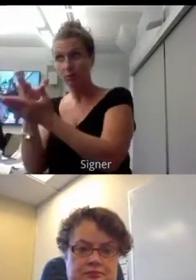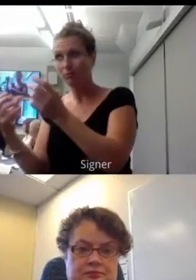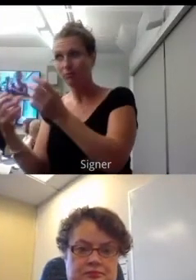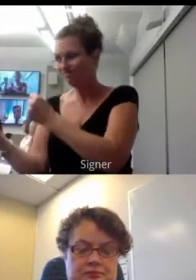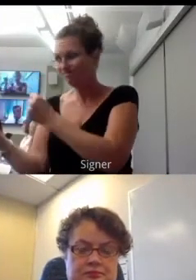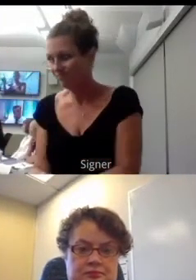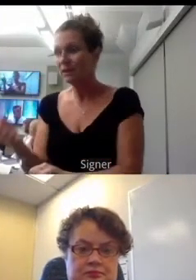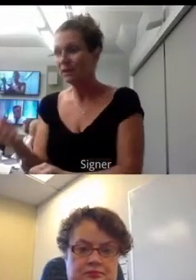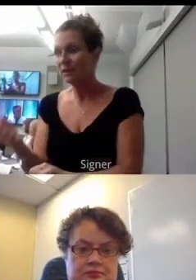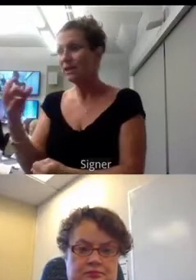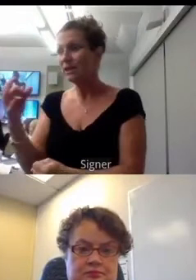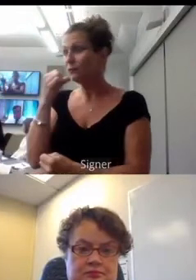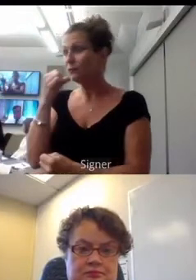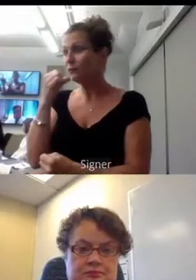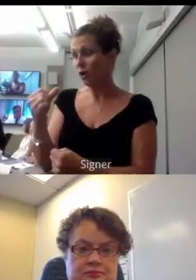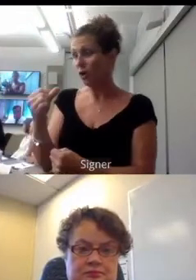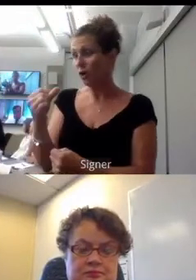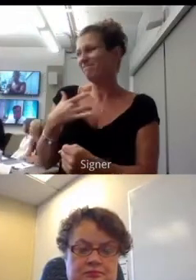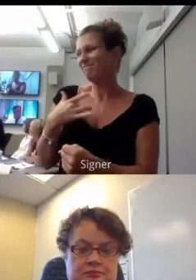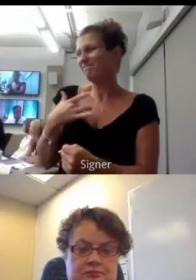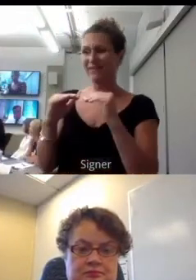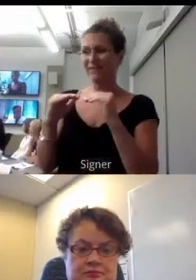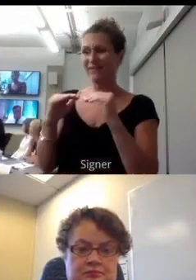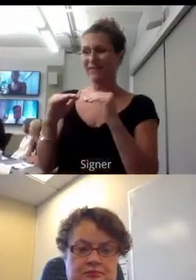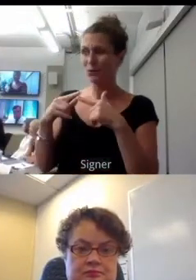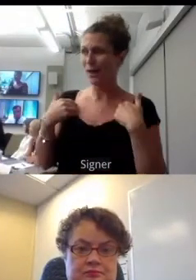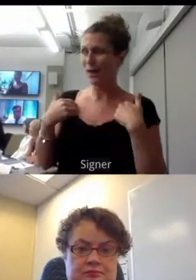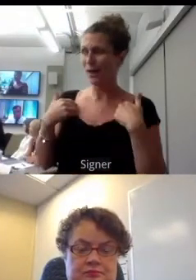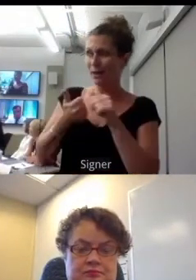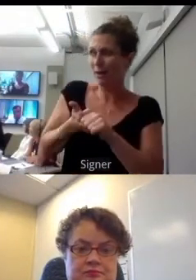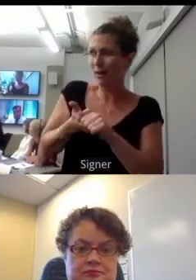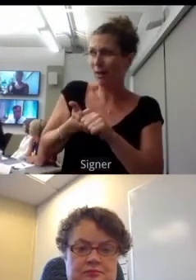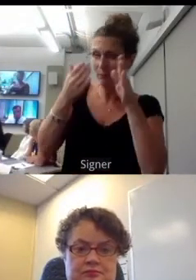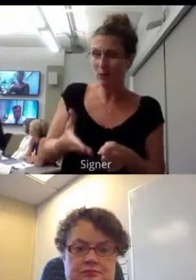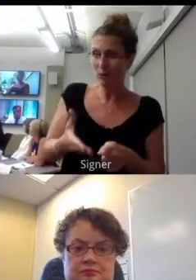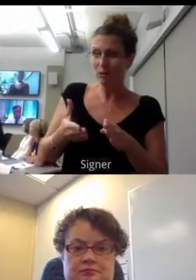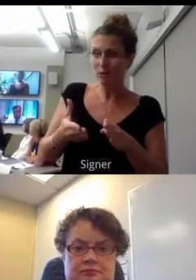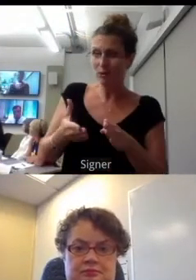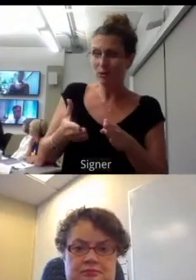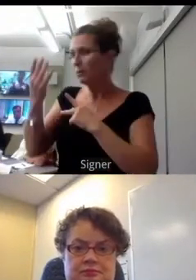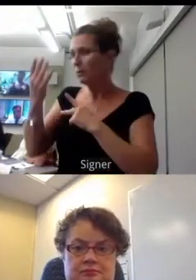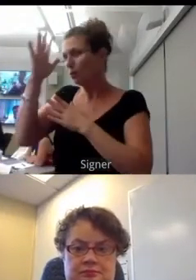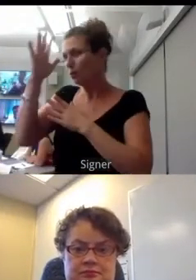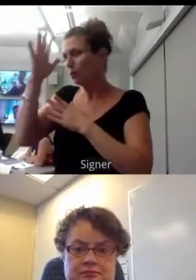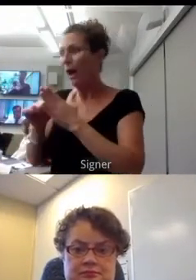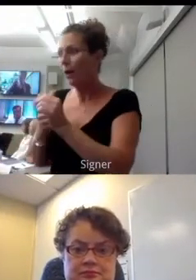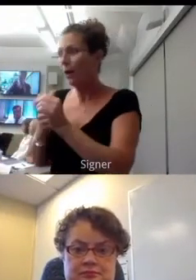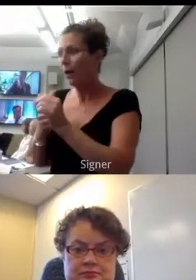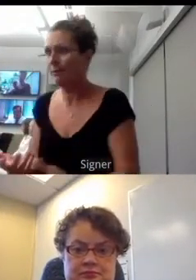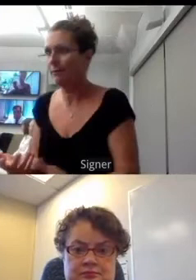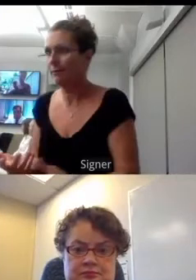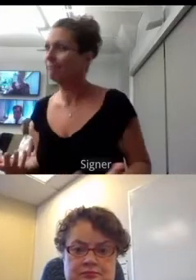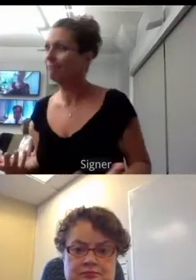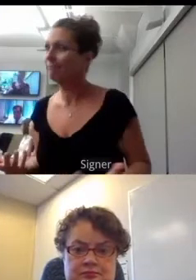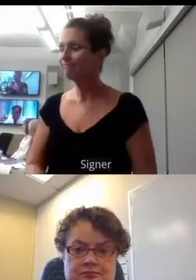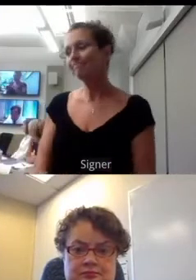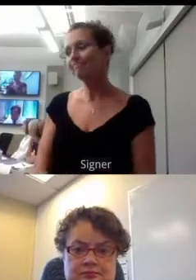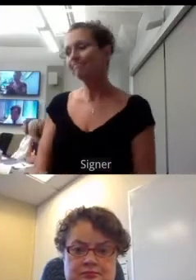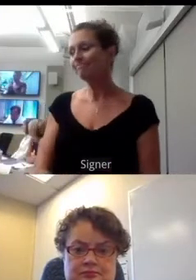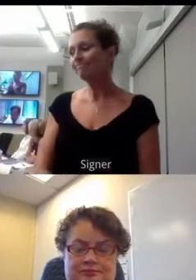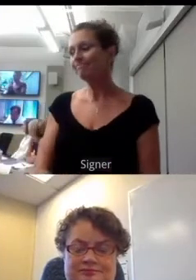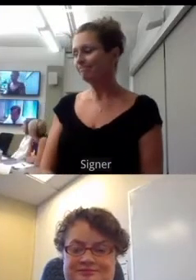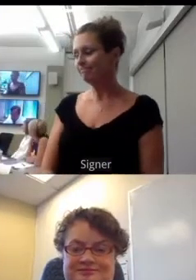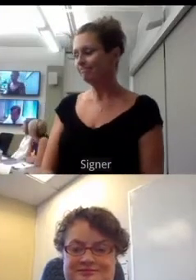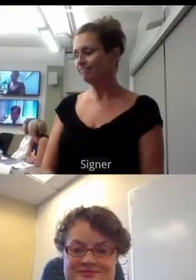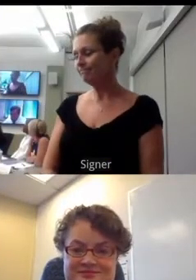compliance agent if people don't really know what they need to do. Of course, it's all together. Jennifer, you just turn your microphone on. You